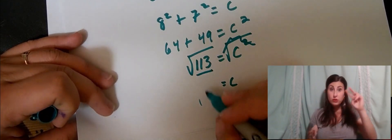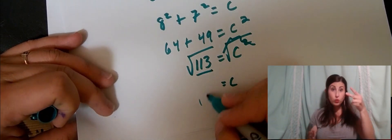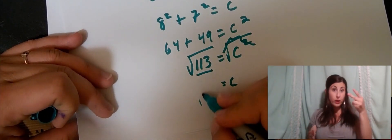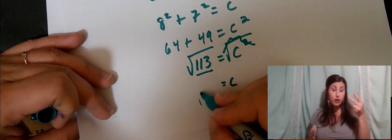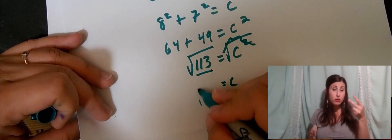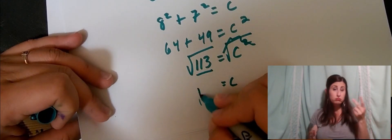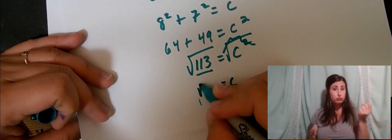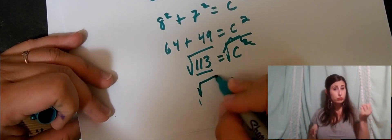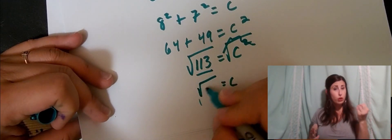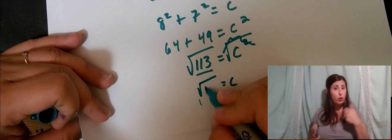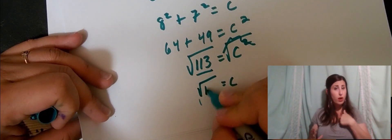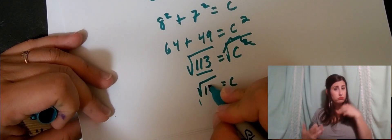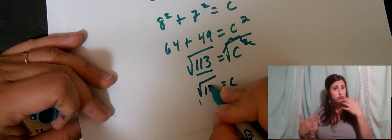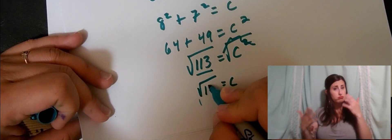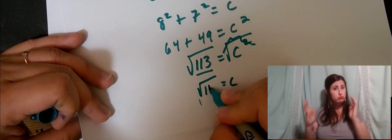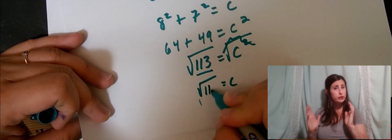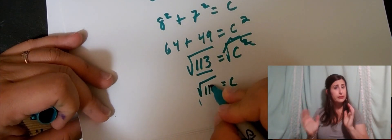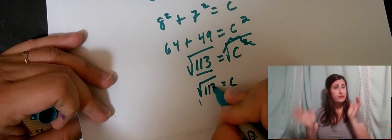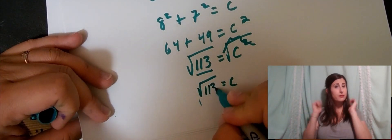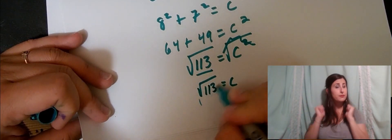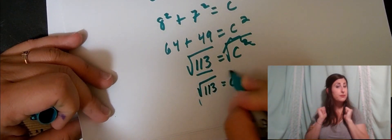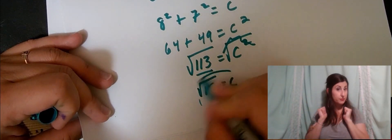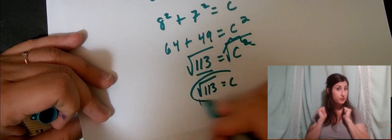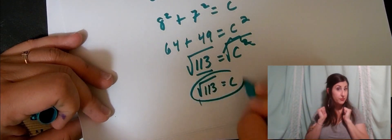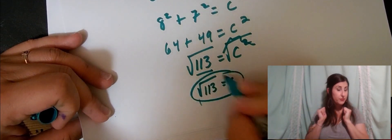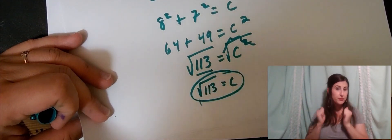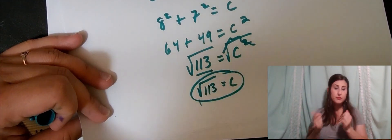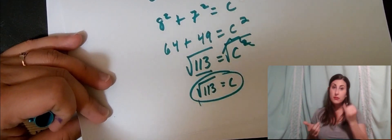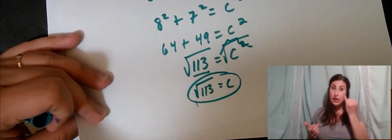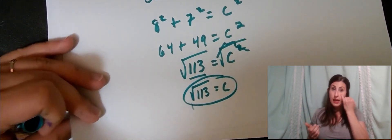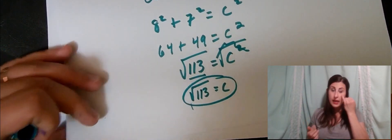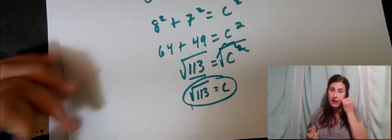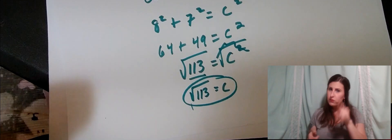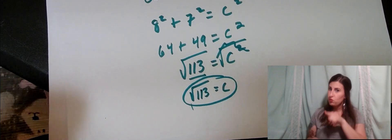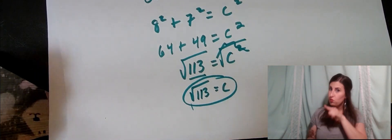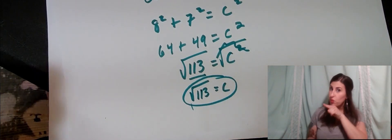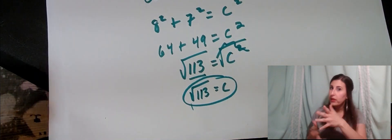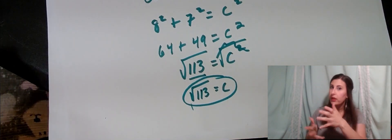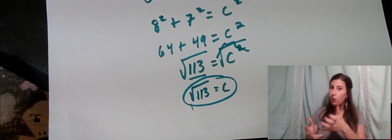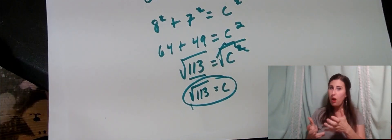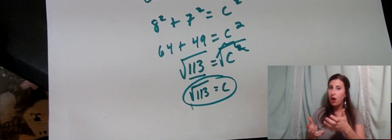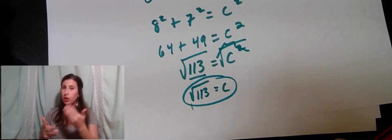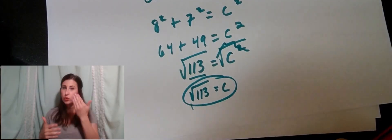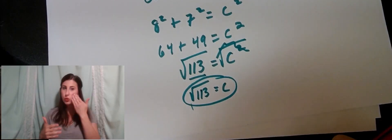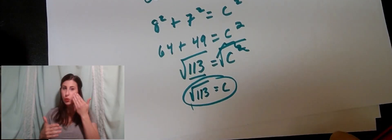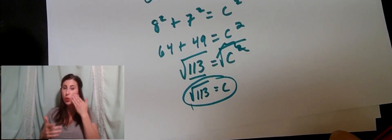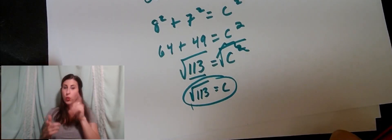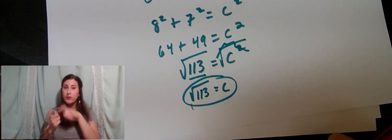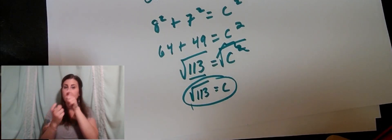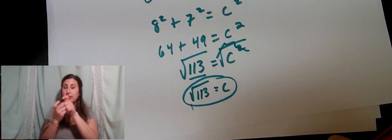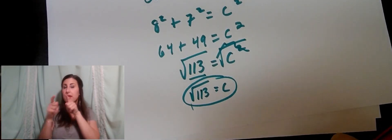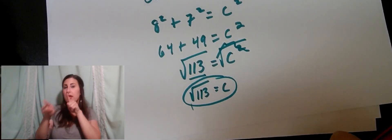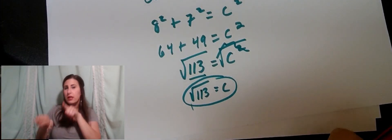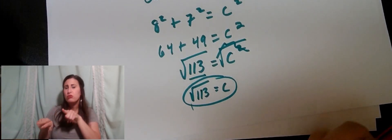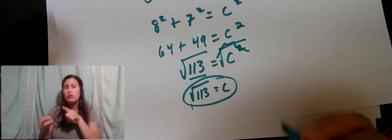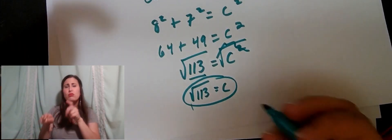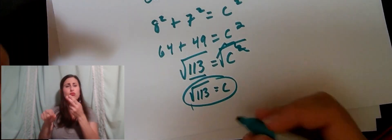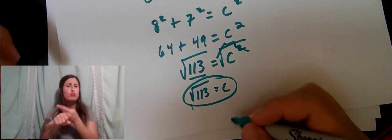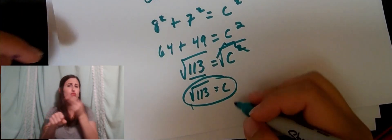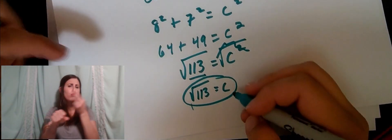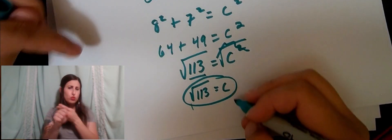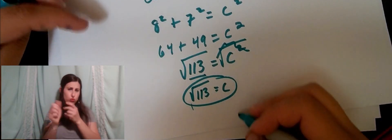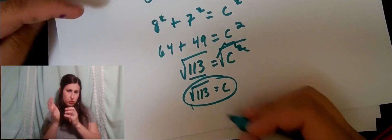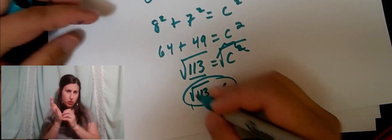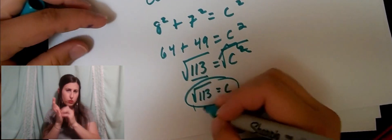there. So I'm just going to leave my answer like this. Okay. If you really wanted to find that exact answer, you could plug it